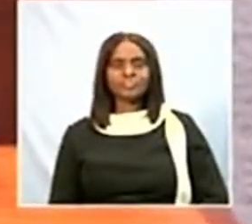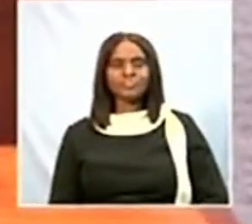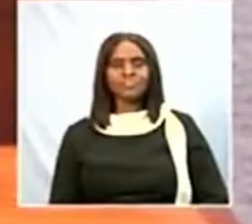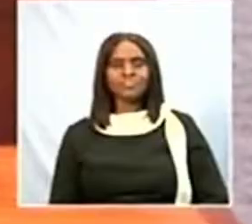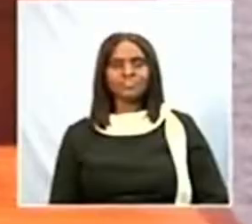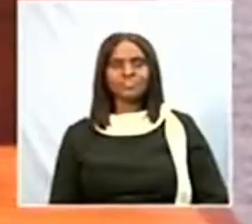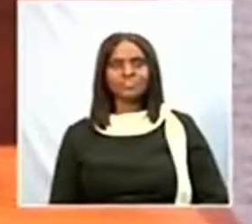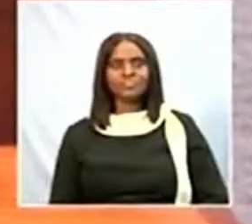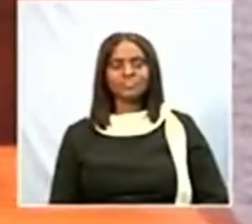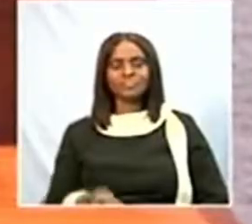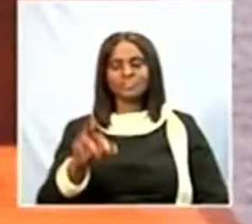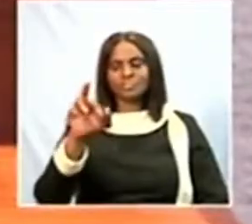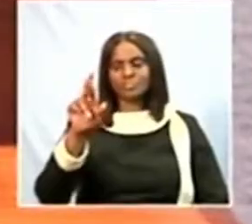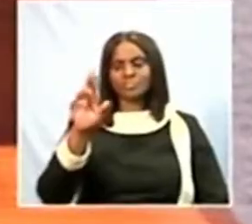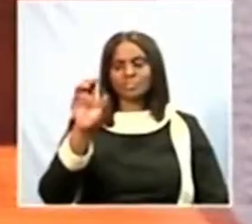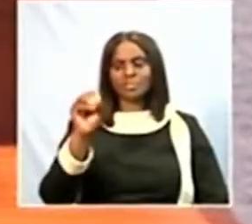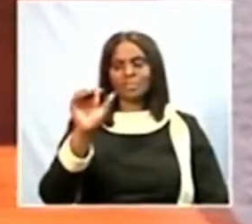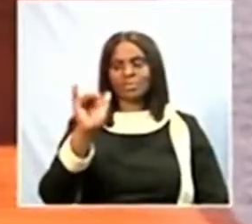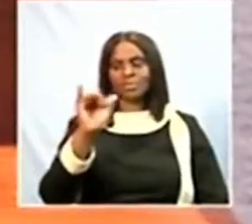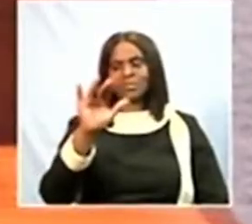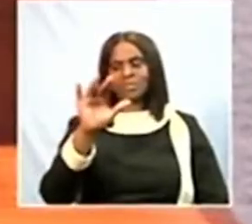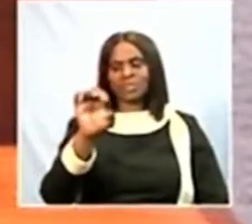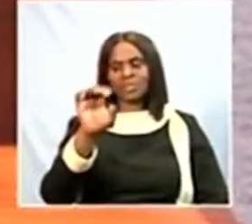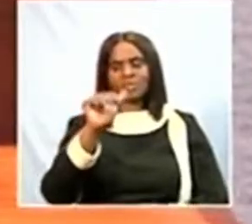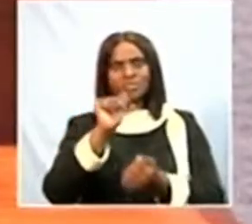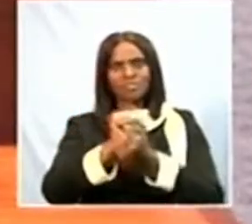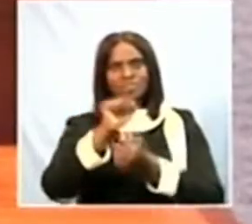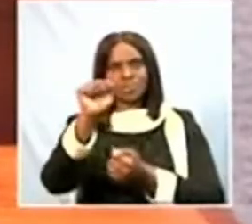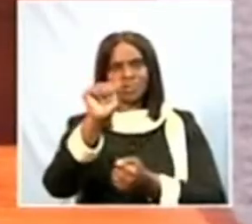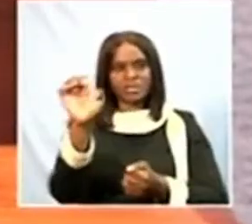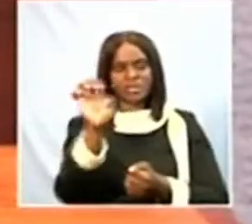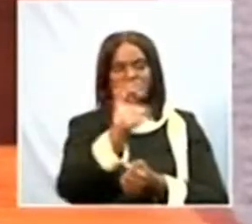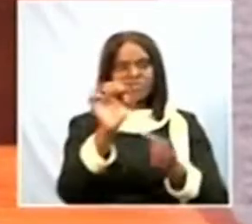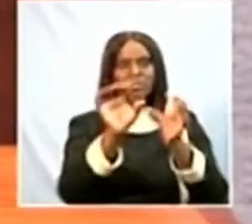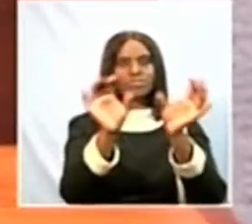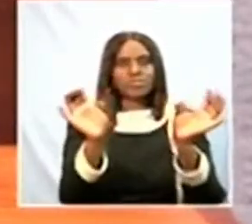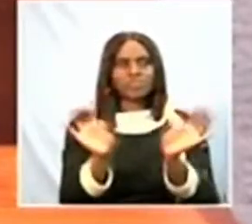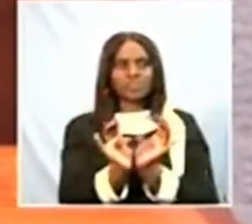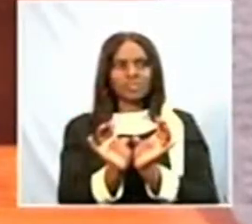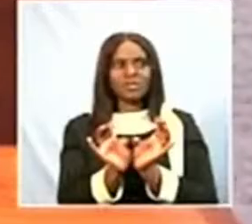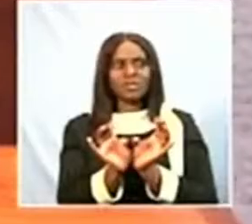Honorable Royce Chilonga, Solwezi East constituency.